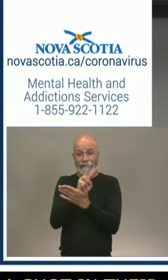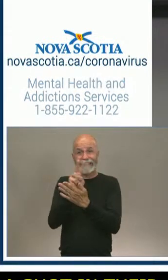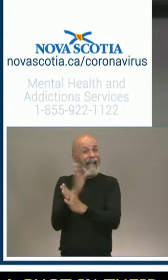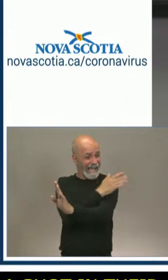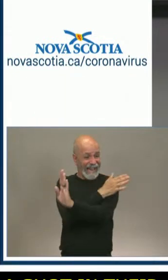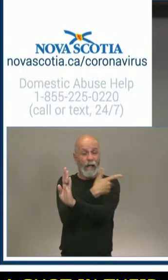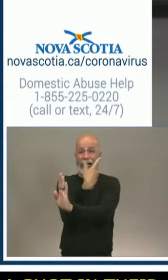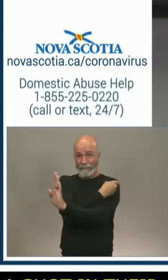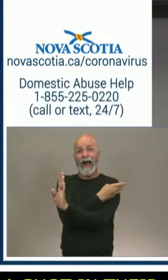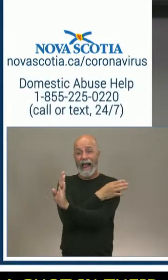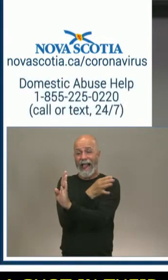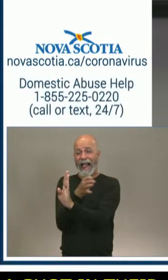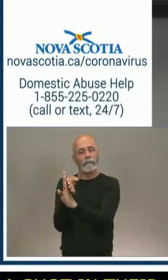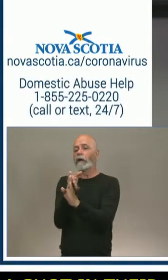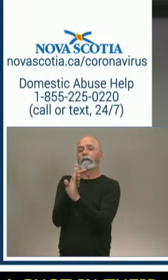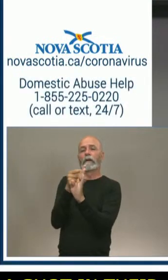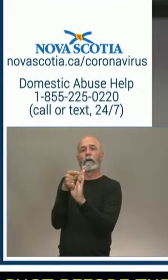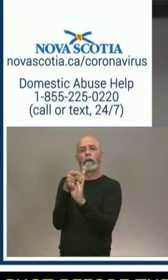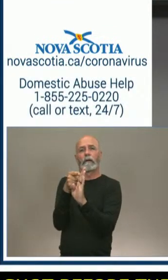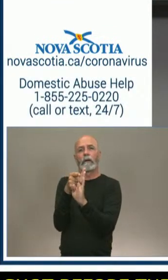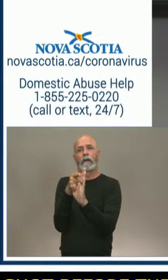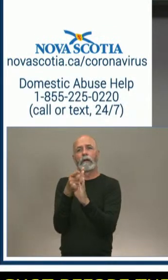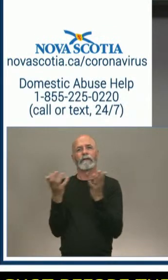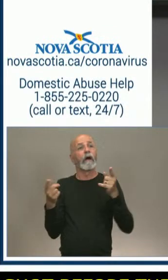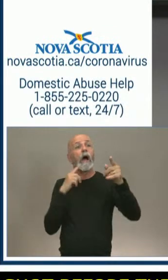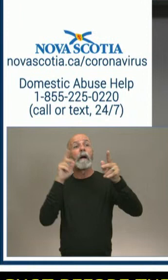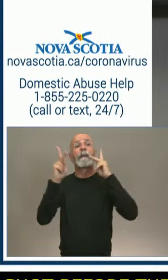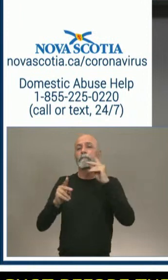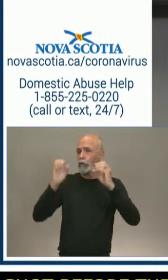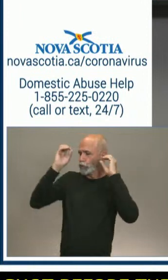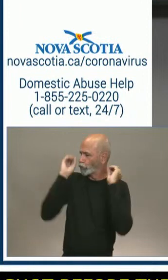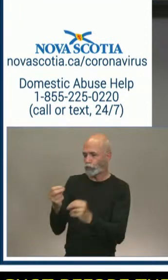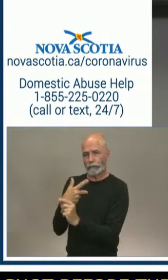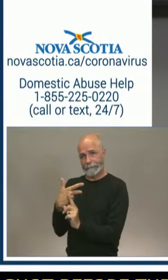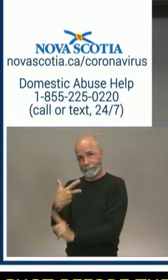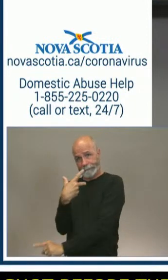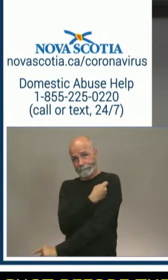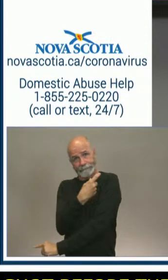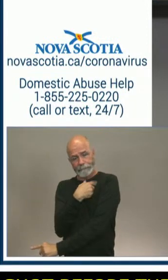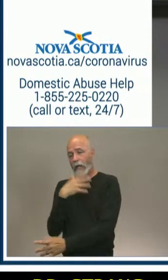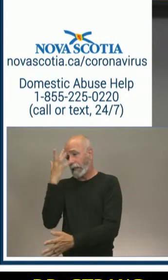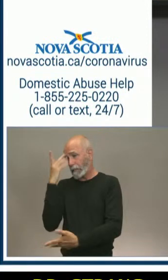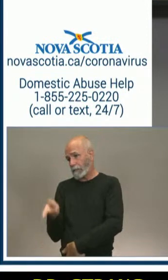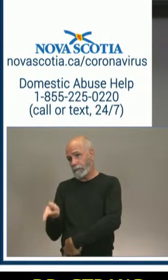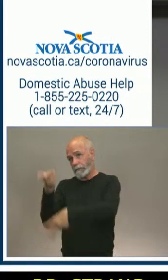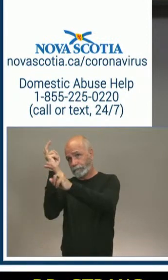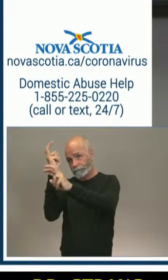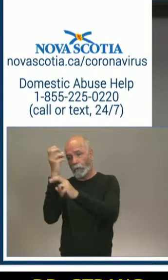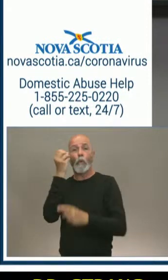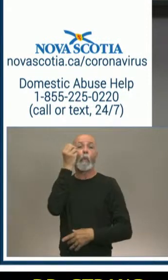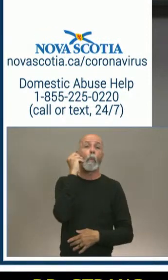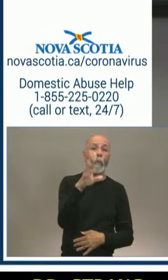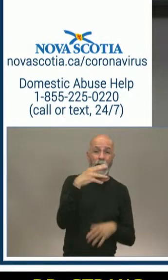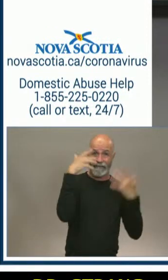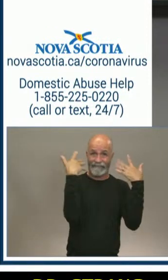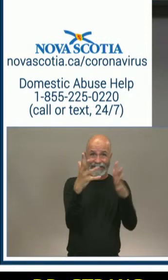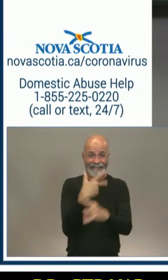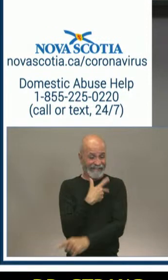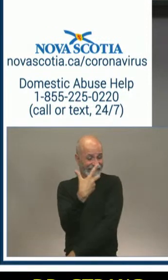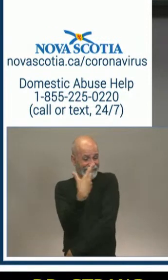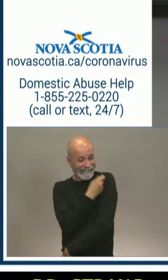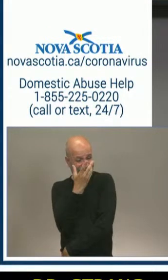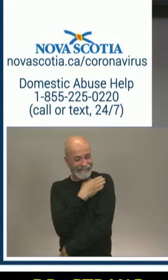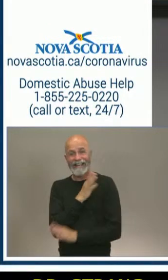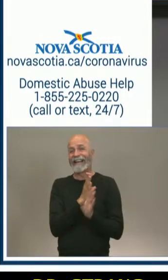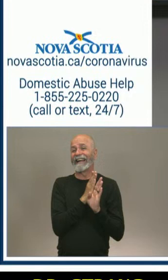definition of a breakthrough case, it's people who have no vaccine or they've had a vaccine within 14 days, either first